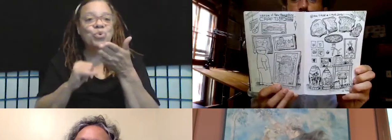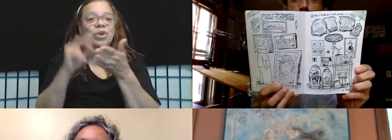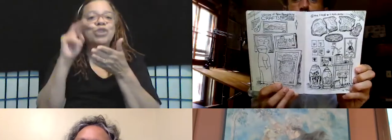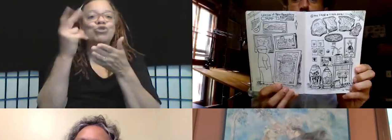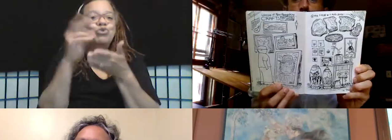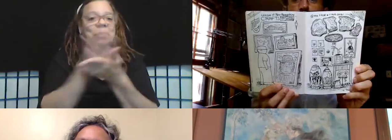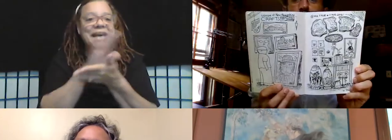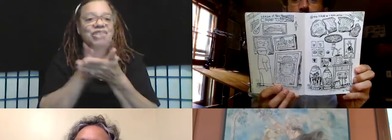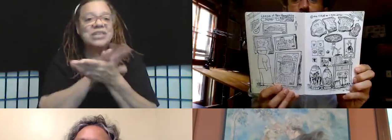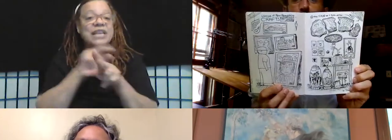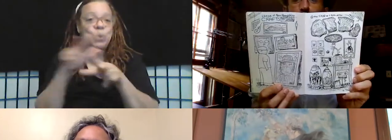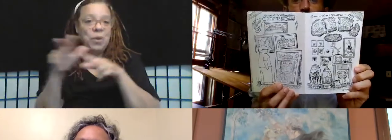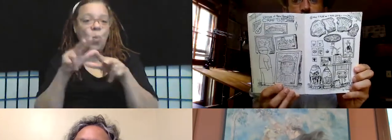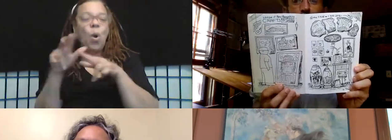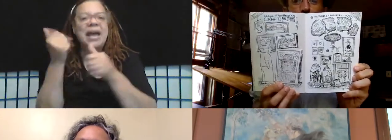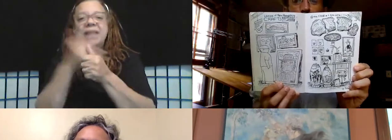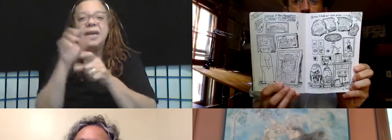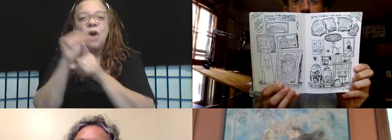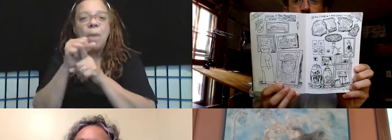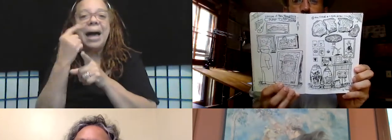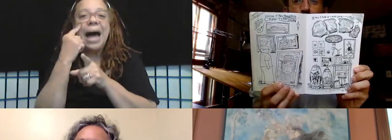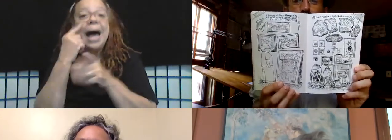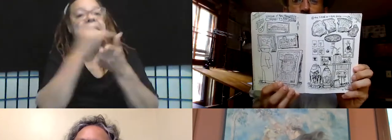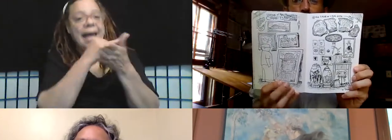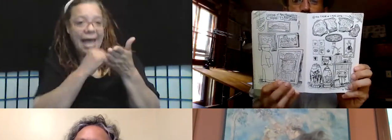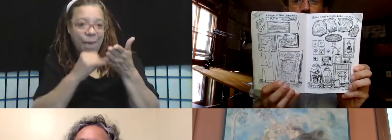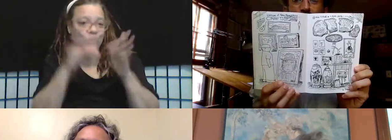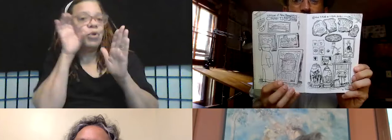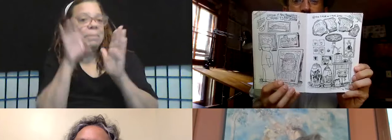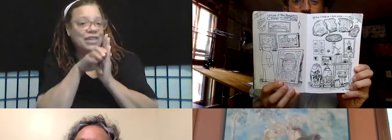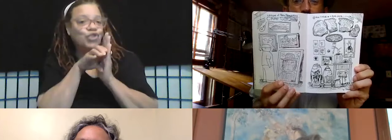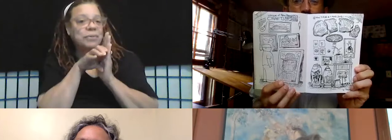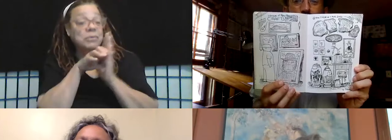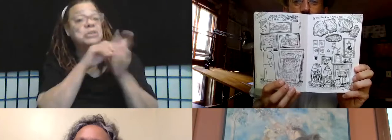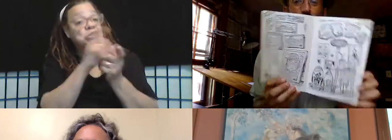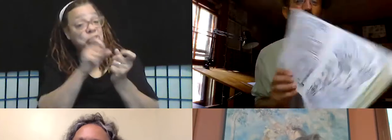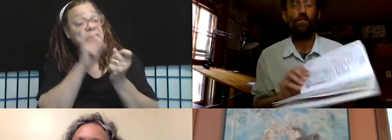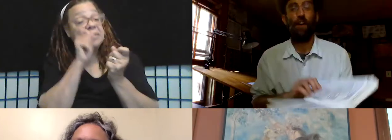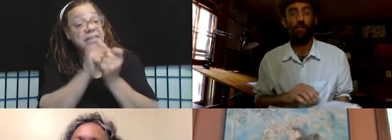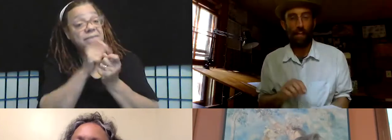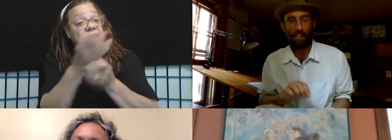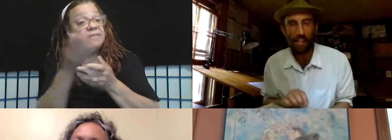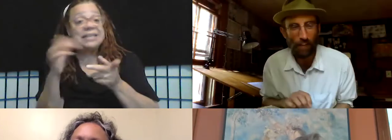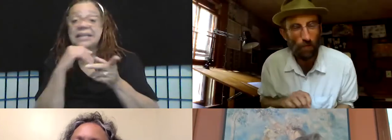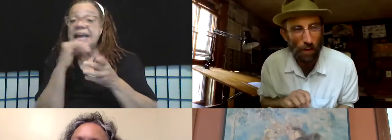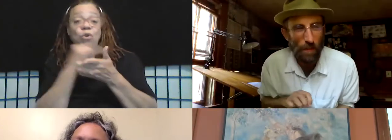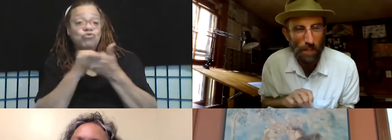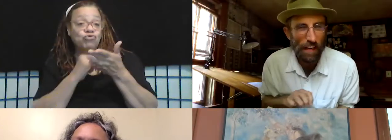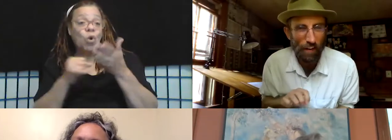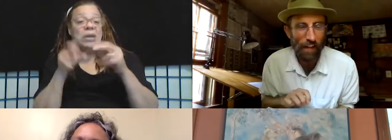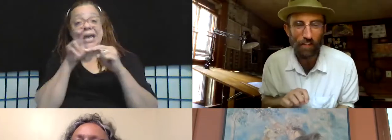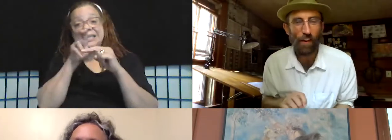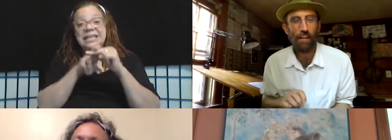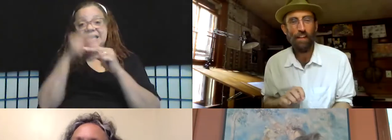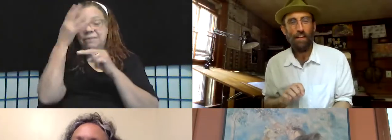and then as we walked around, anything that caught my eye, I'd draw in there. So they're specific pieces, but they're not drawn like sitting in front of